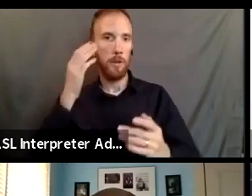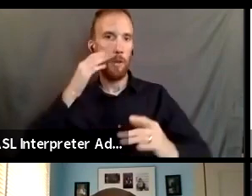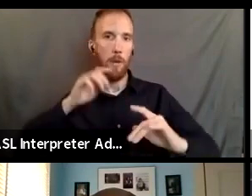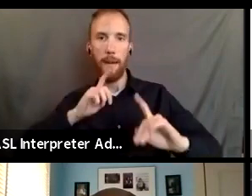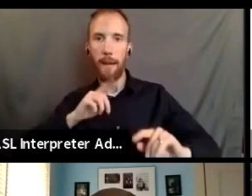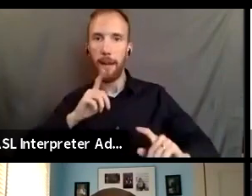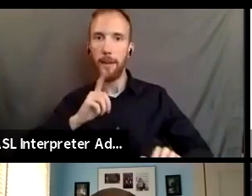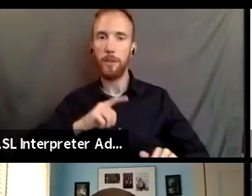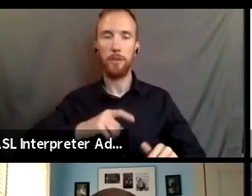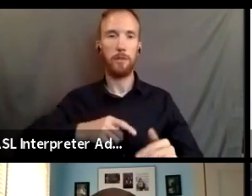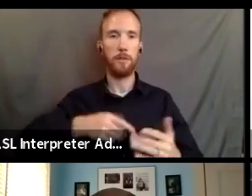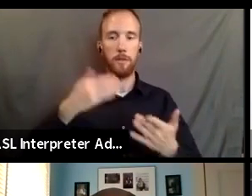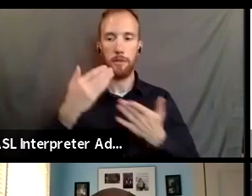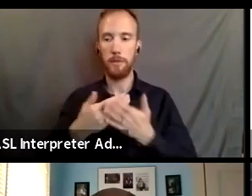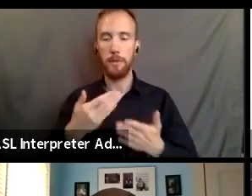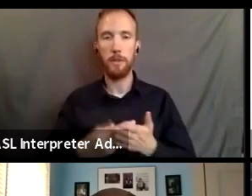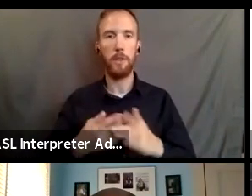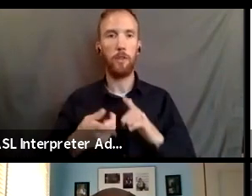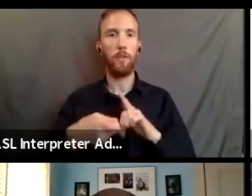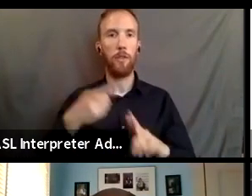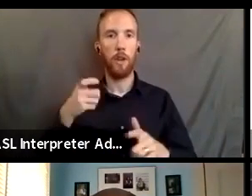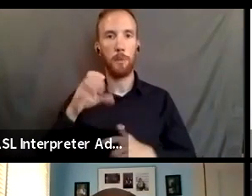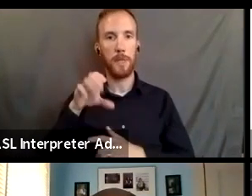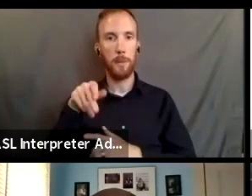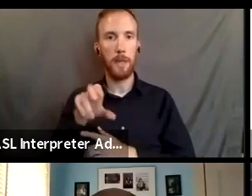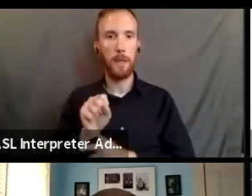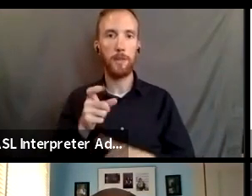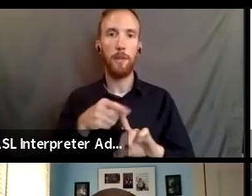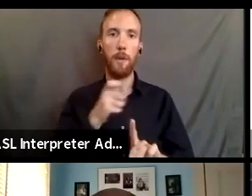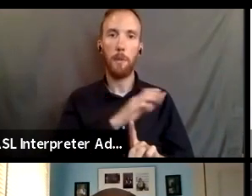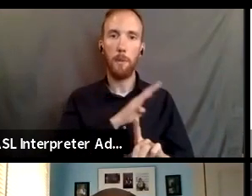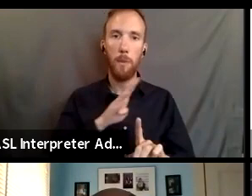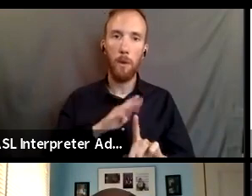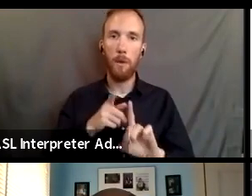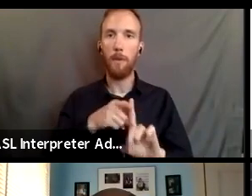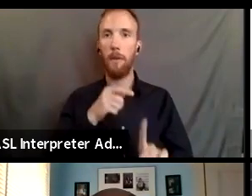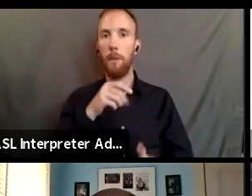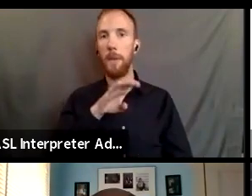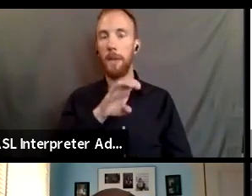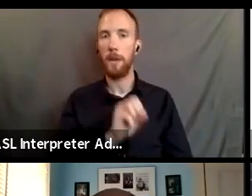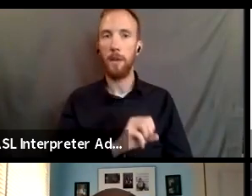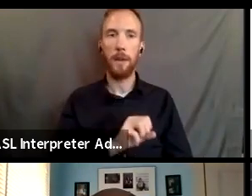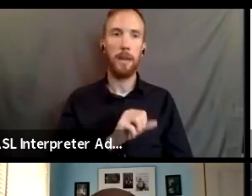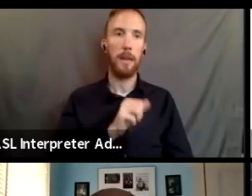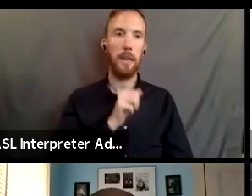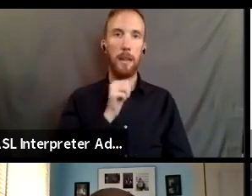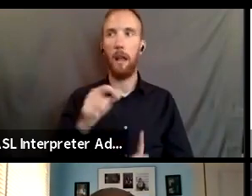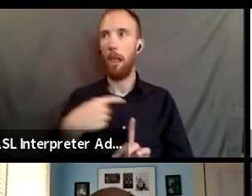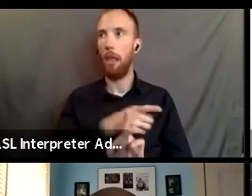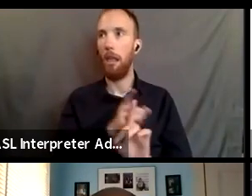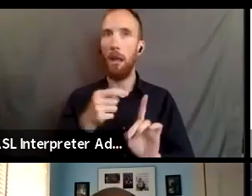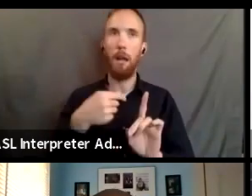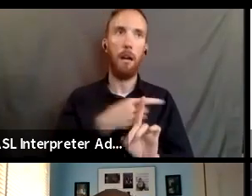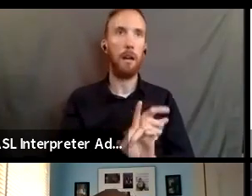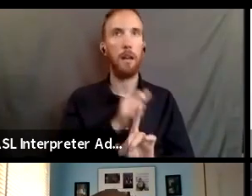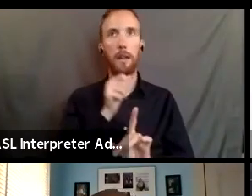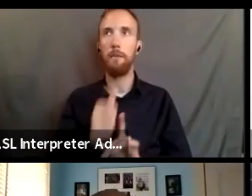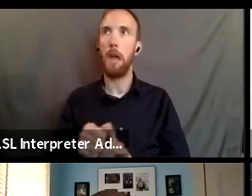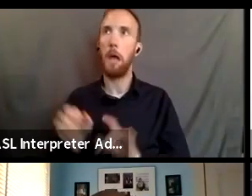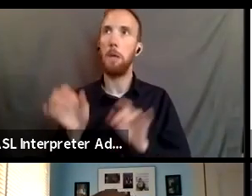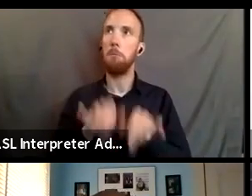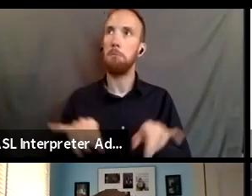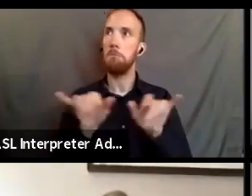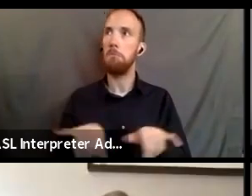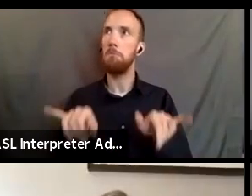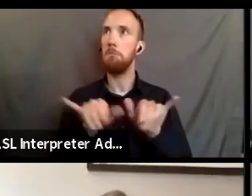the board from the ceo no more running around not much business as usual no more excuses let's